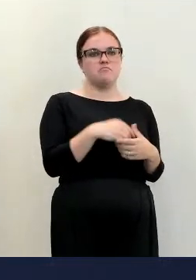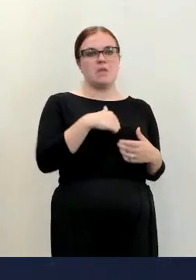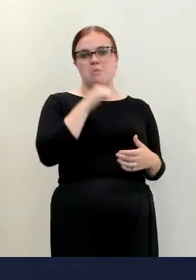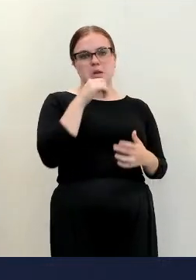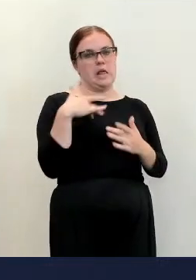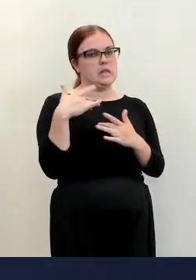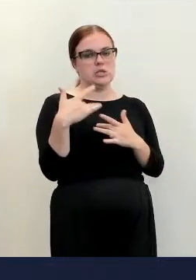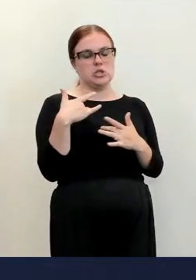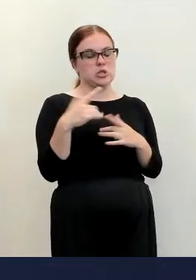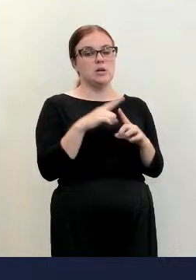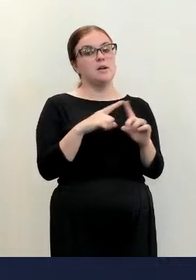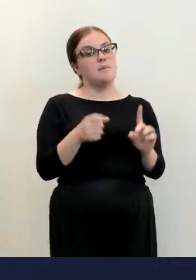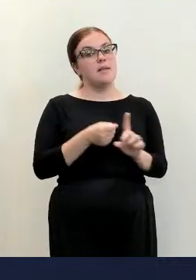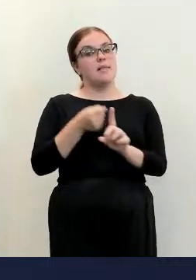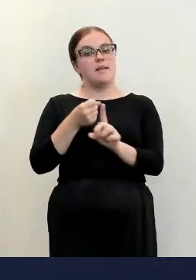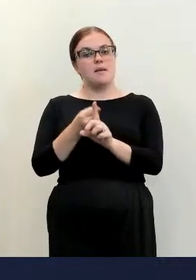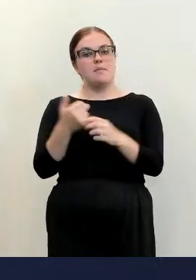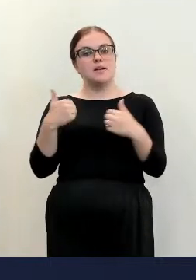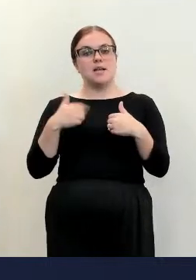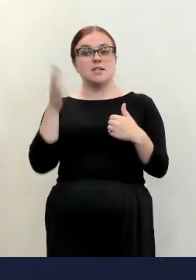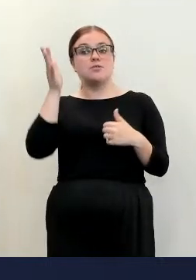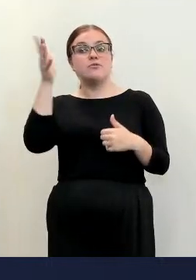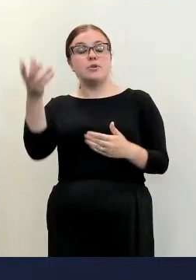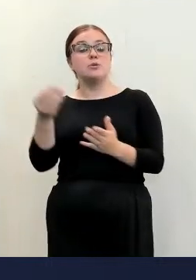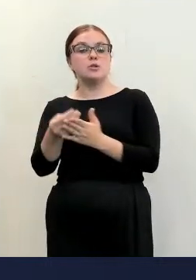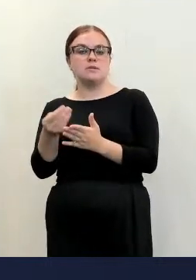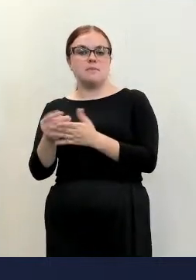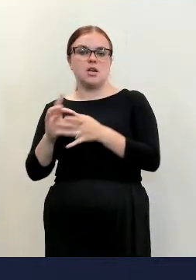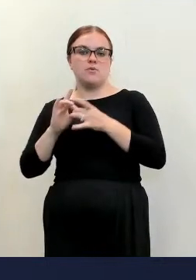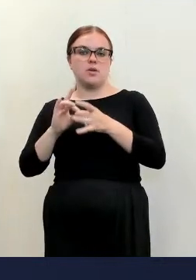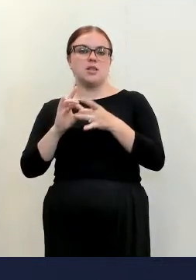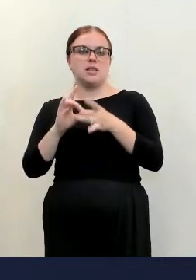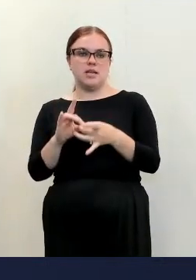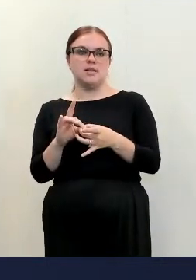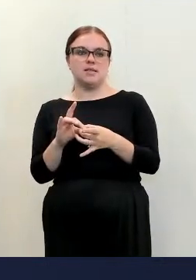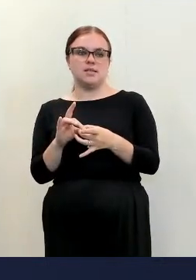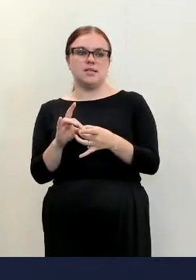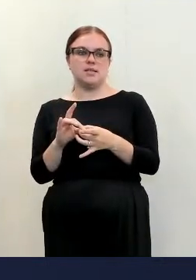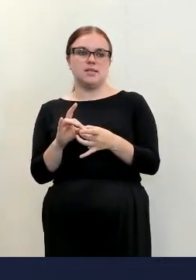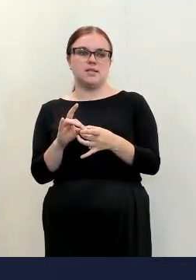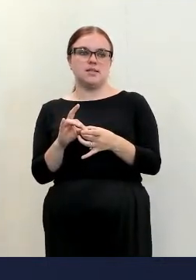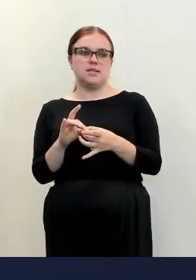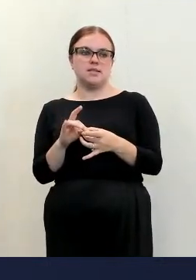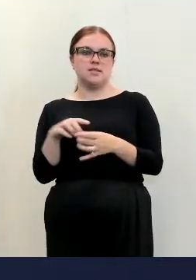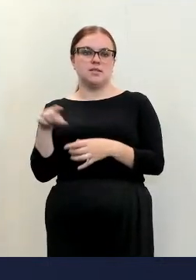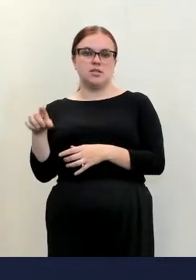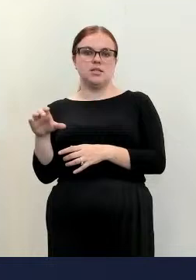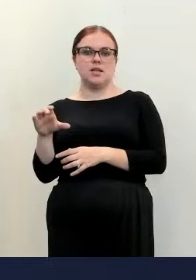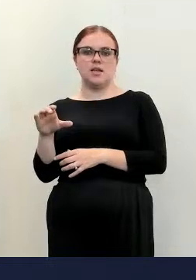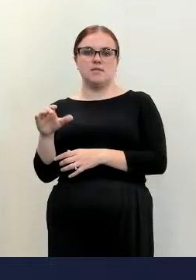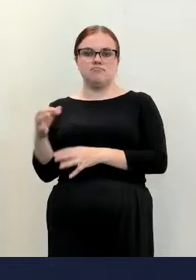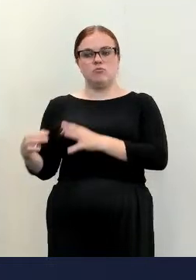about that, but the impact that has on any future dollars associated with the settlement in the Purdue case is